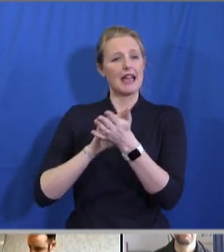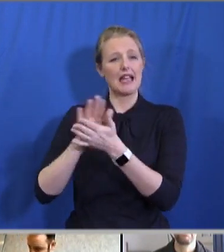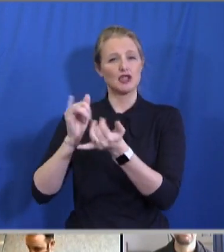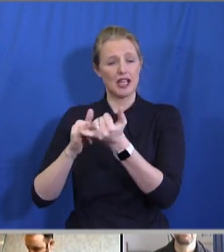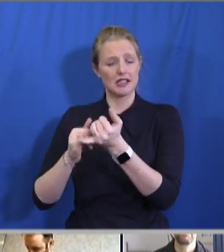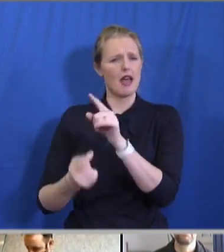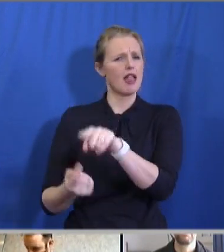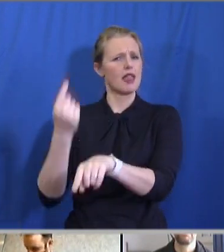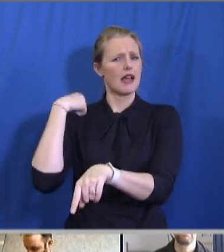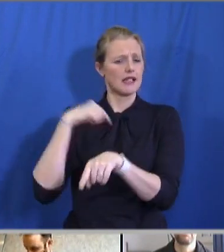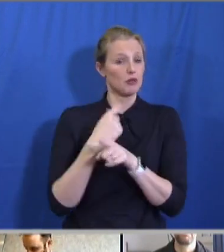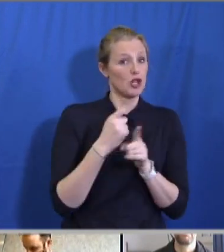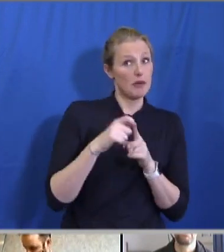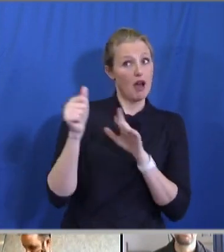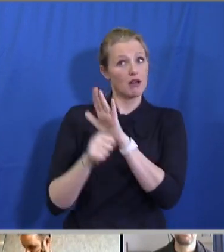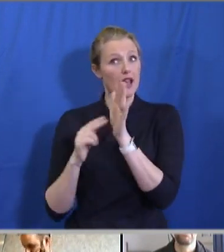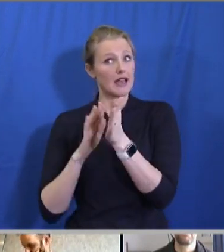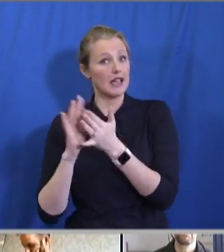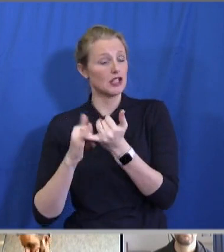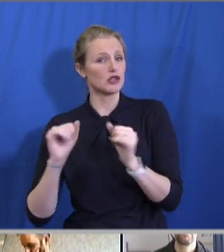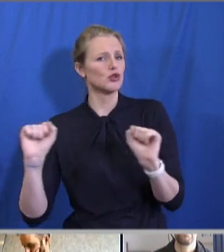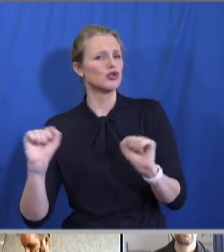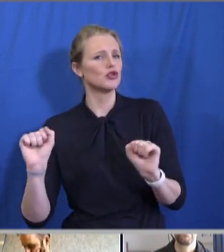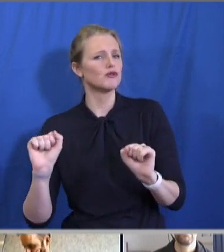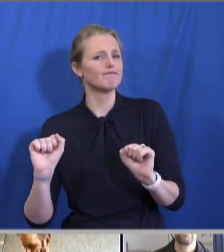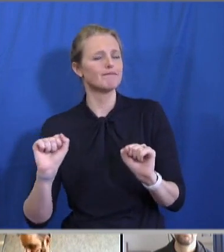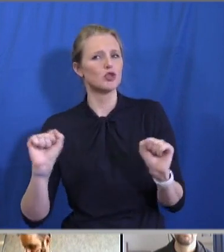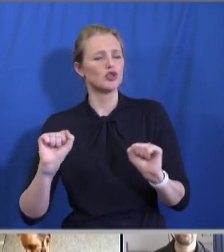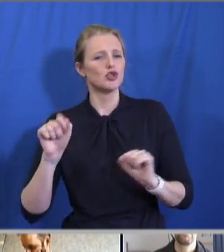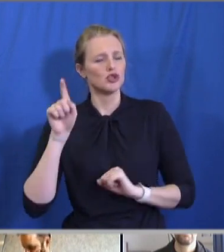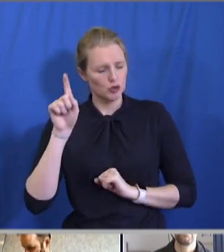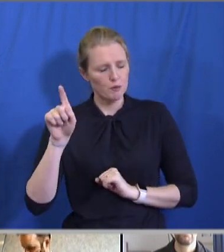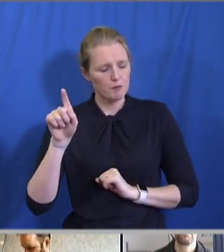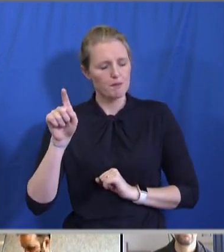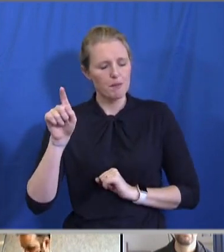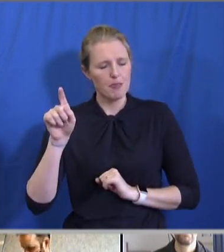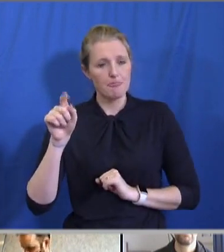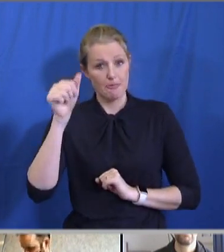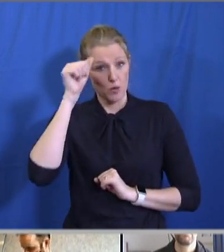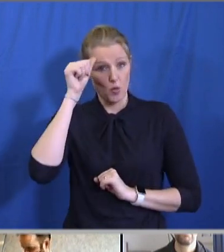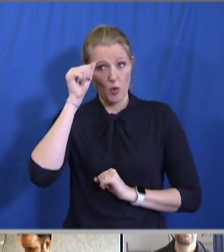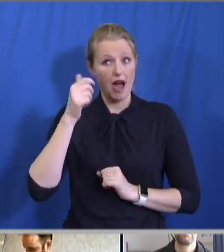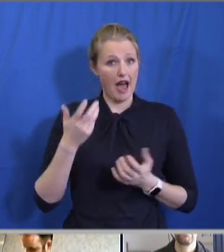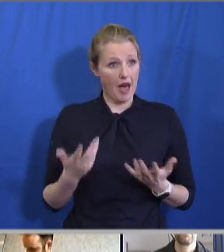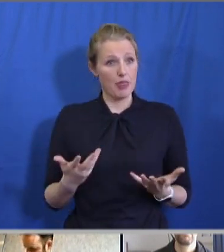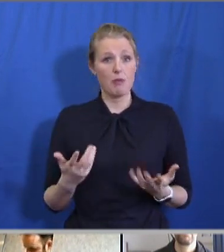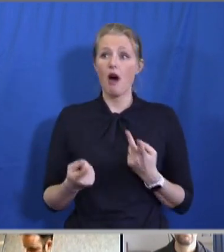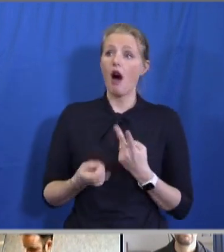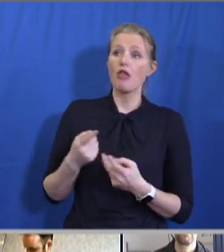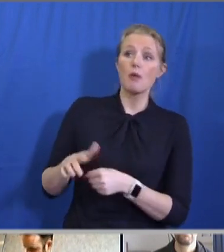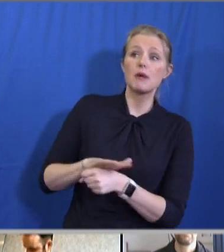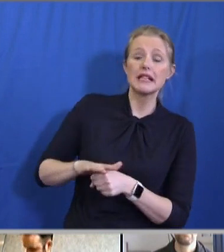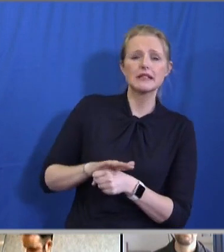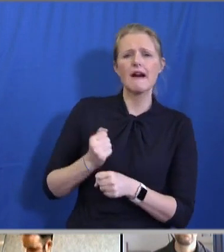brought into the system as fully as they could have been in the National Health Service, but I know there are conversations happening in other places about how